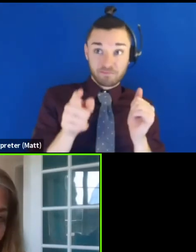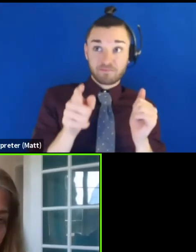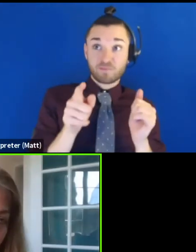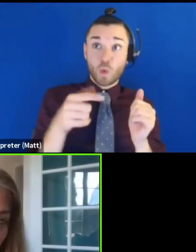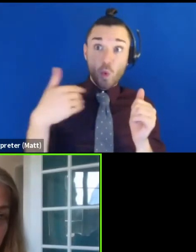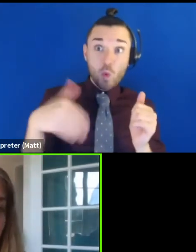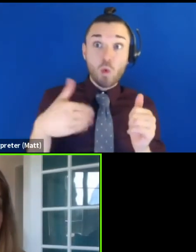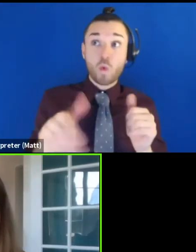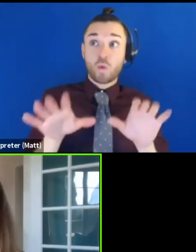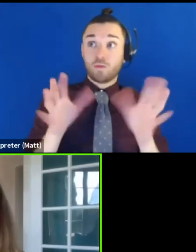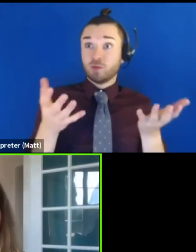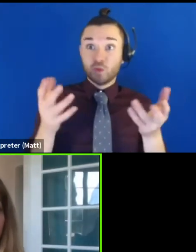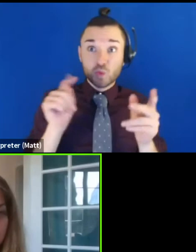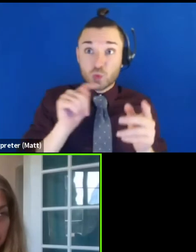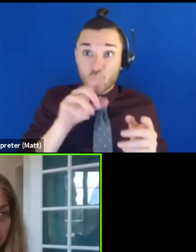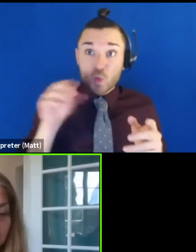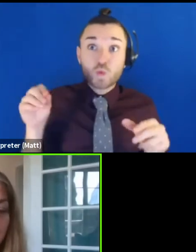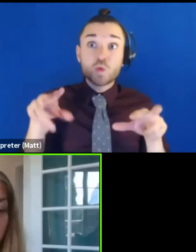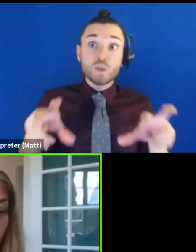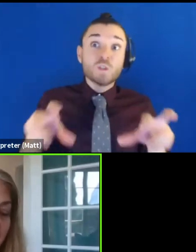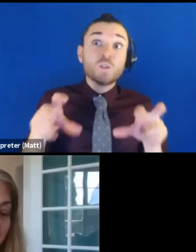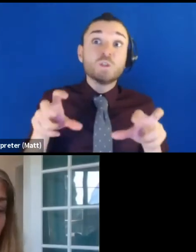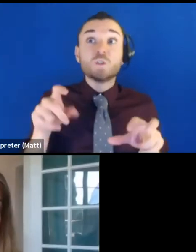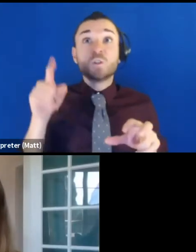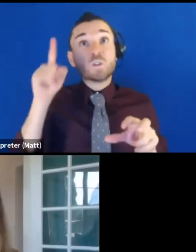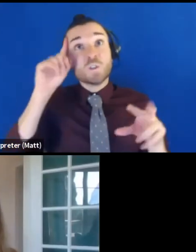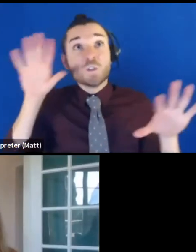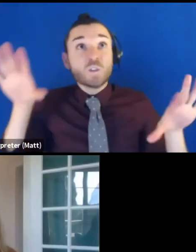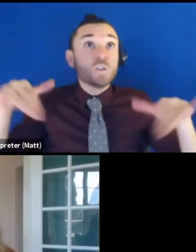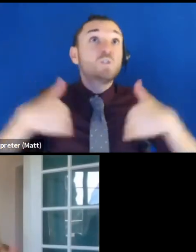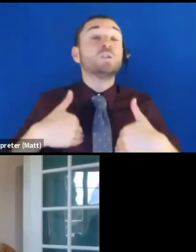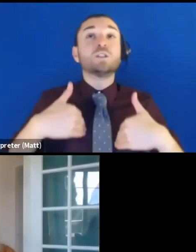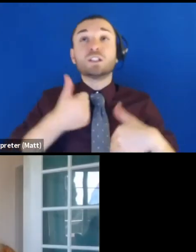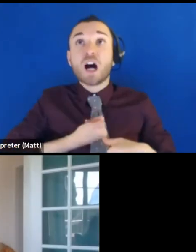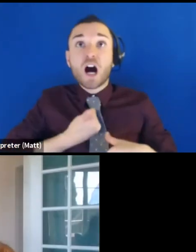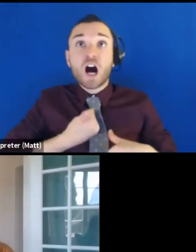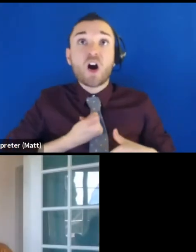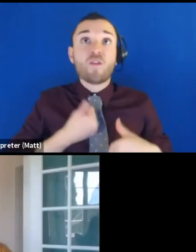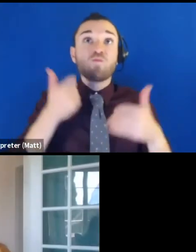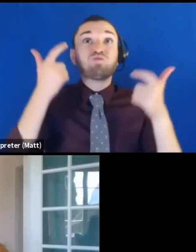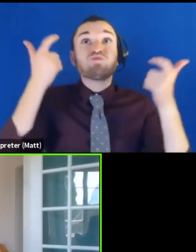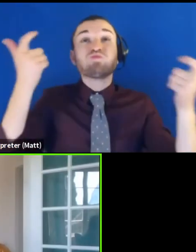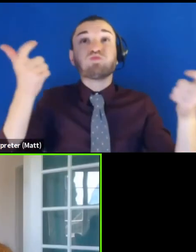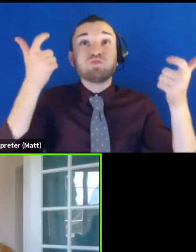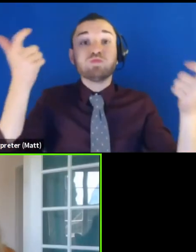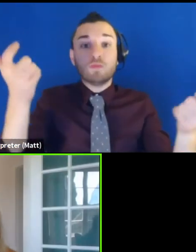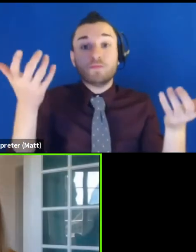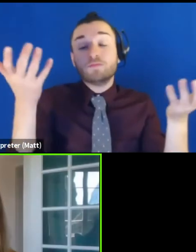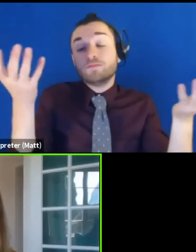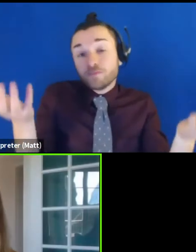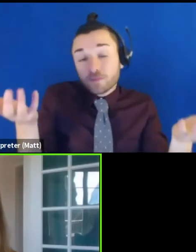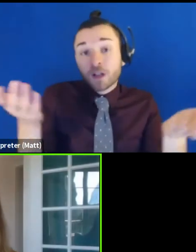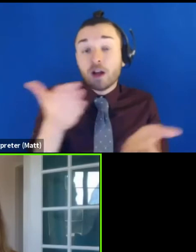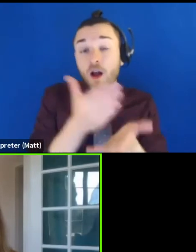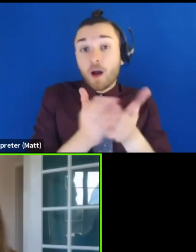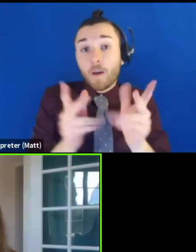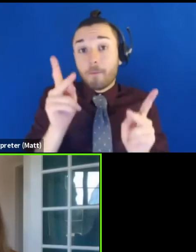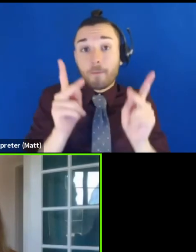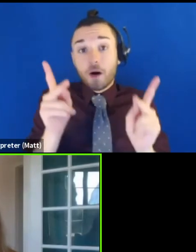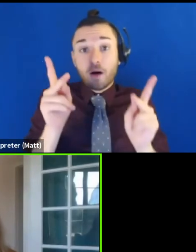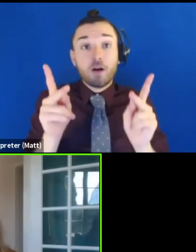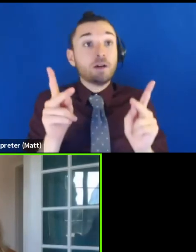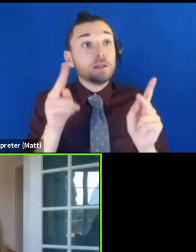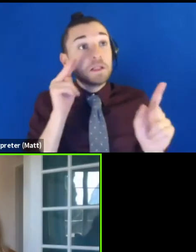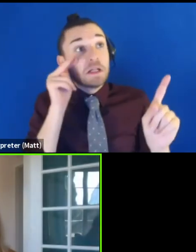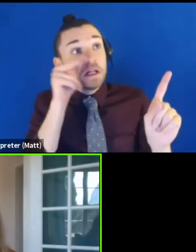and self-absorbed to the point of no return. Yes. Versus those like you and many others who see the characters as